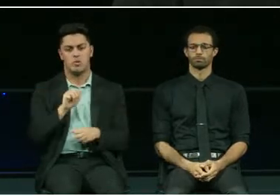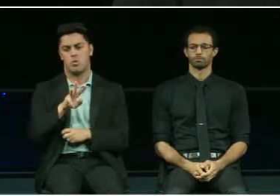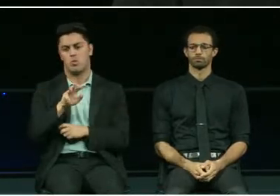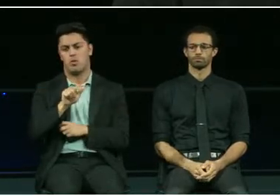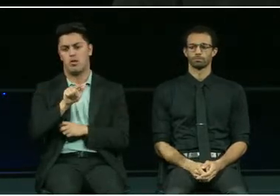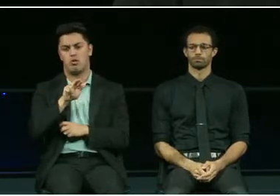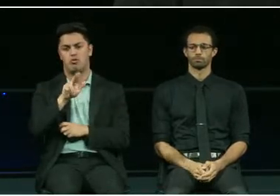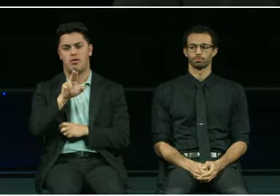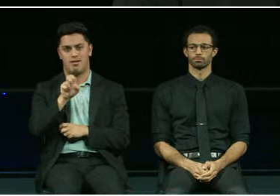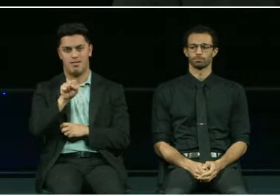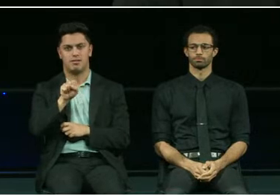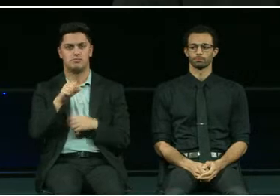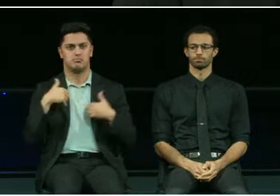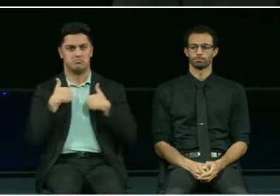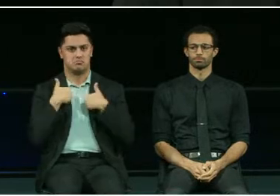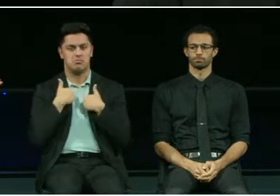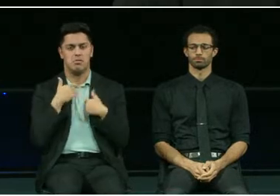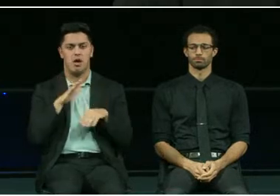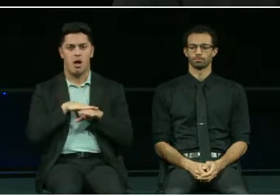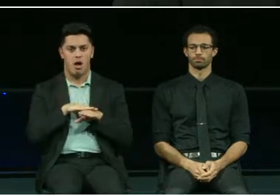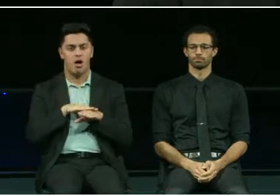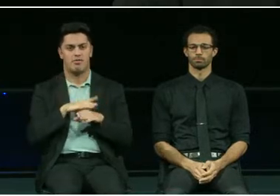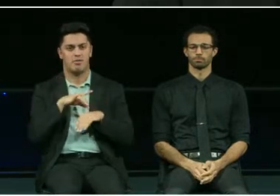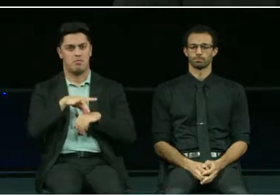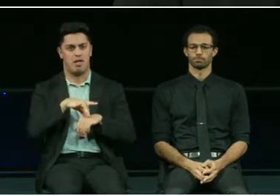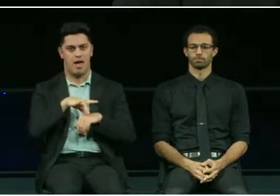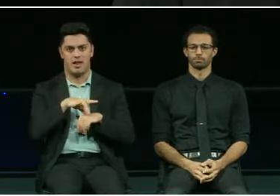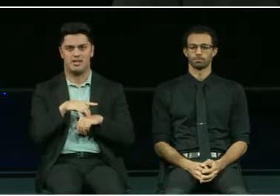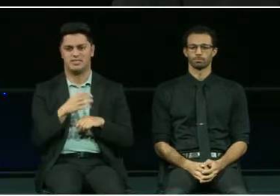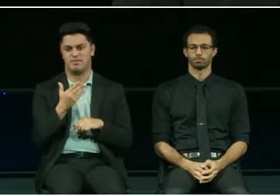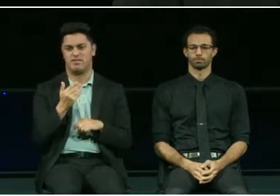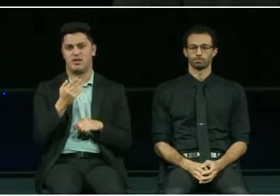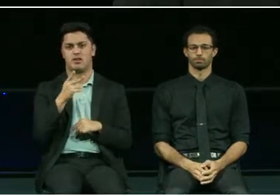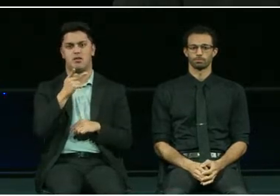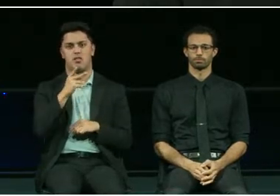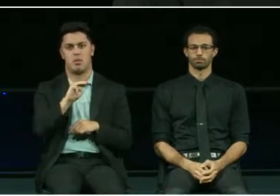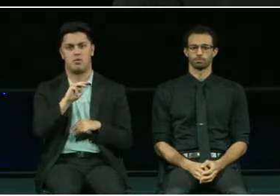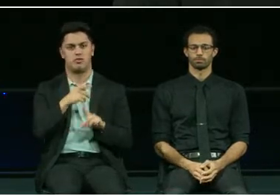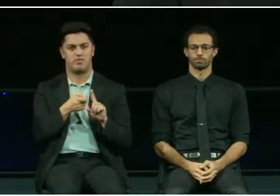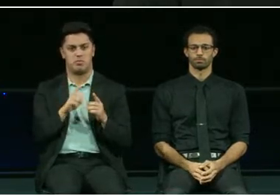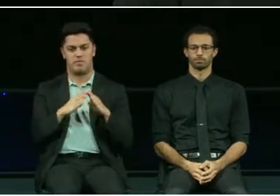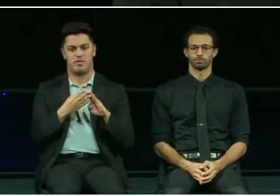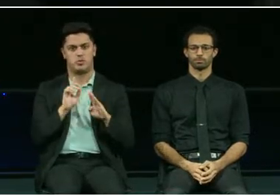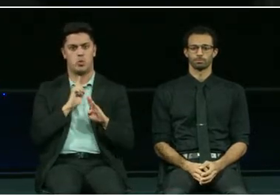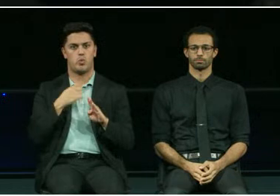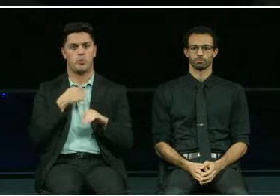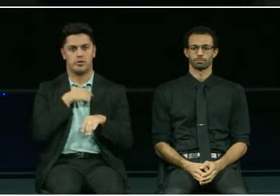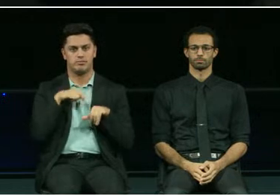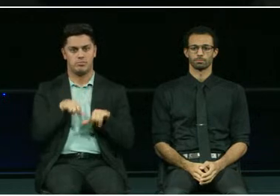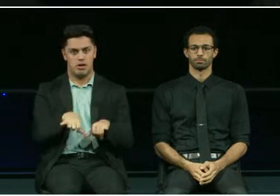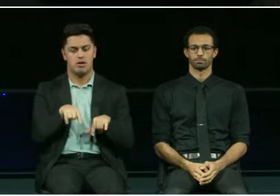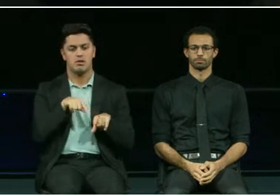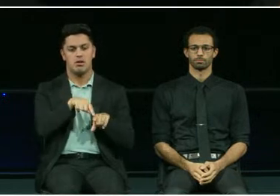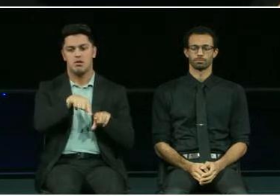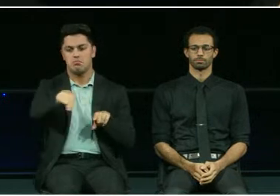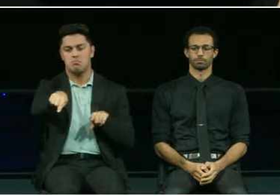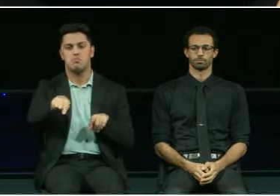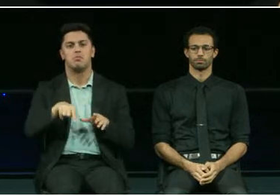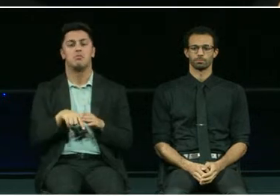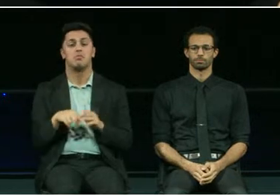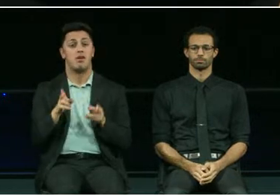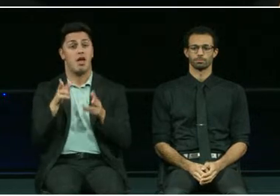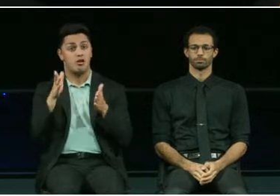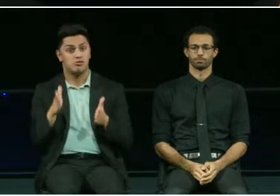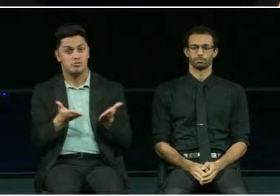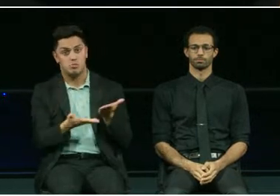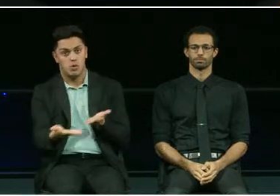planet, which was just 15 kilometers from the village where we were. And when hunters brought